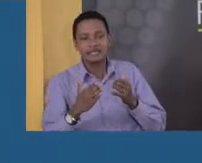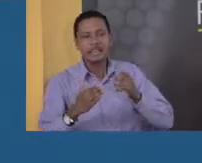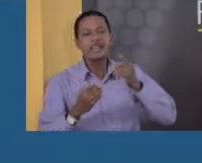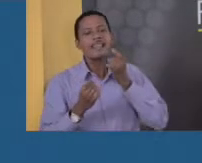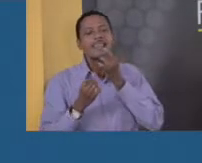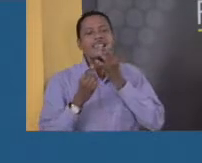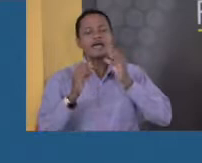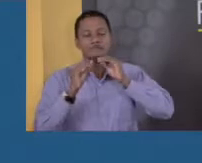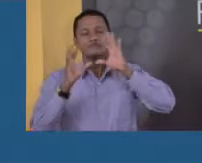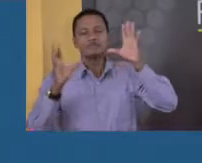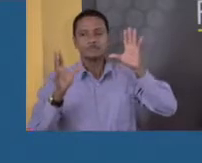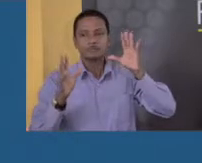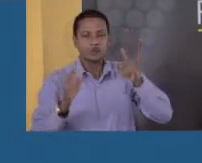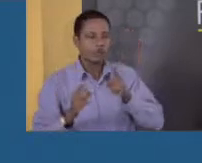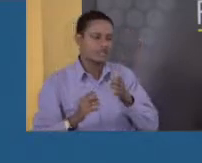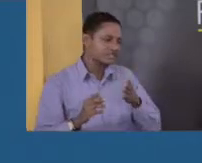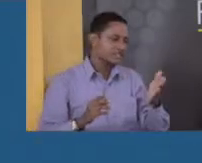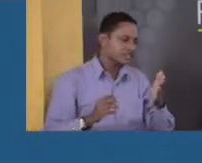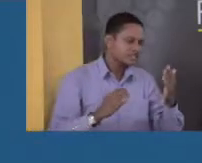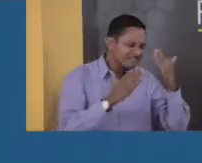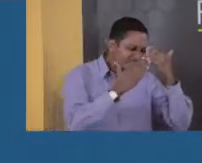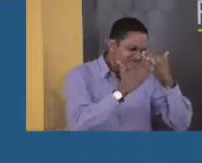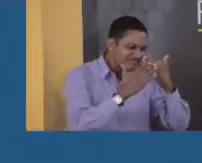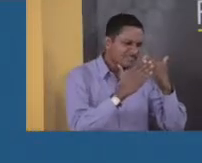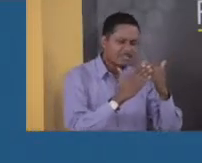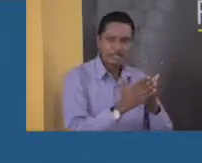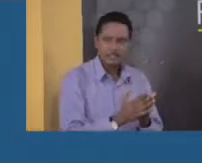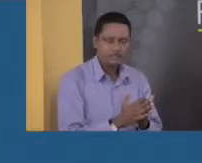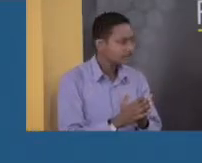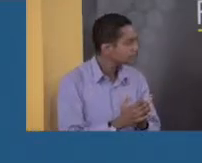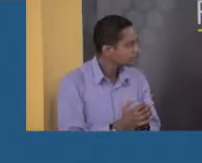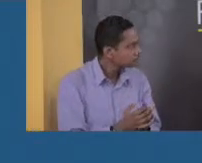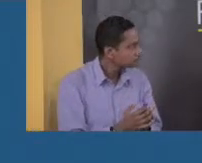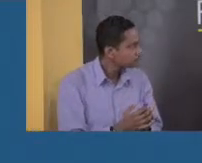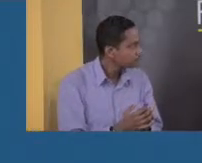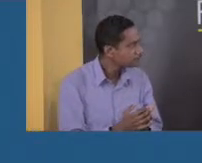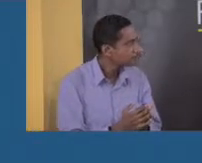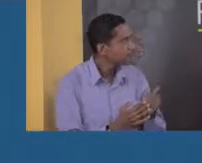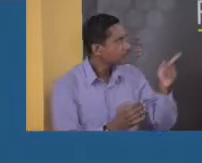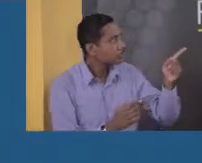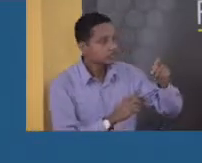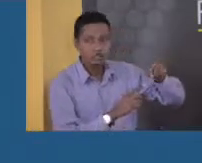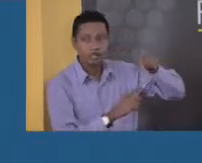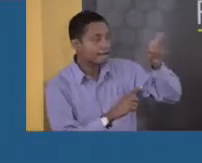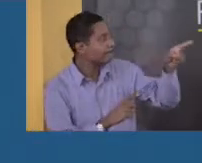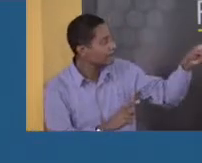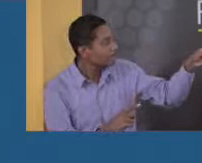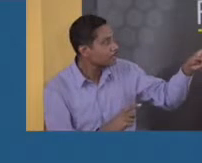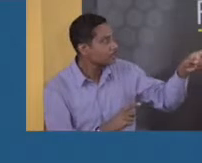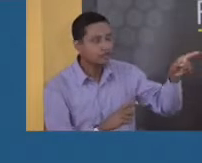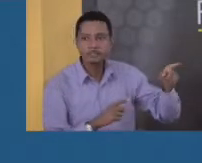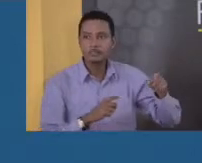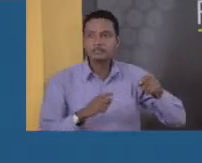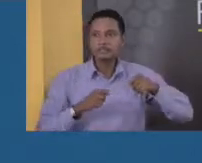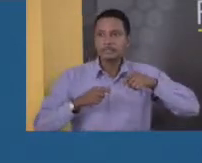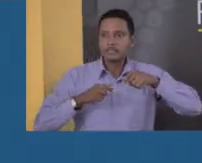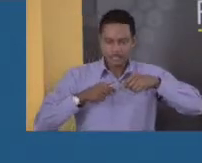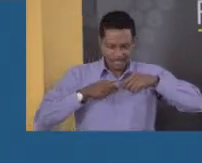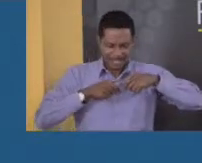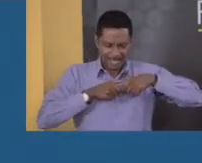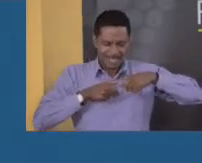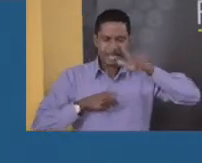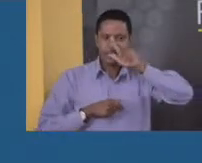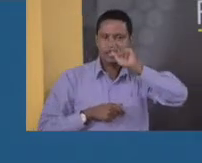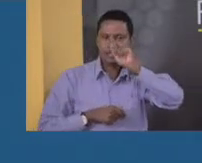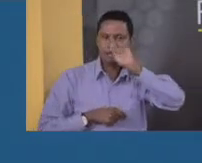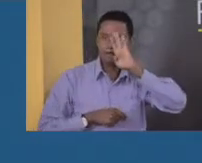Shipping to the retailer. Garments are checked, again, before it's shipped for quality. It is